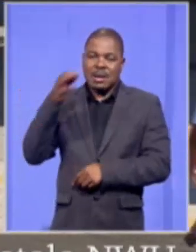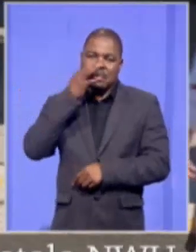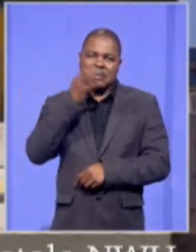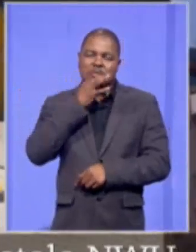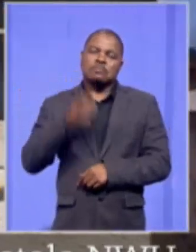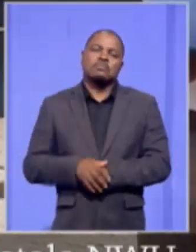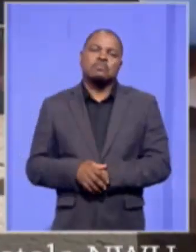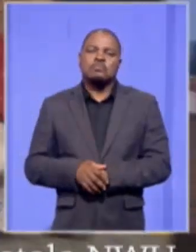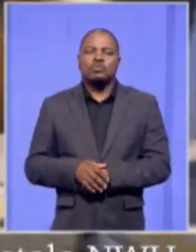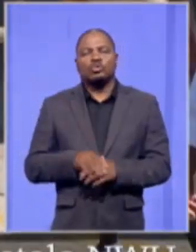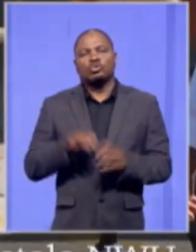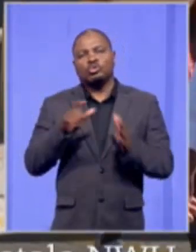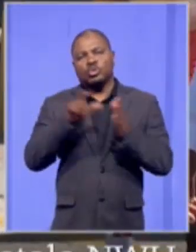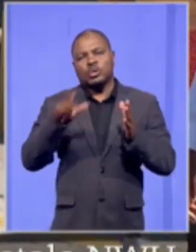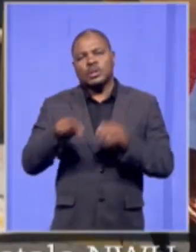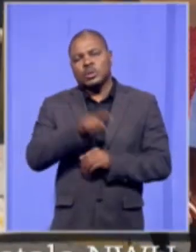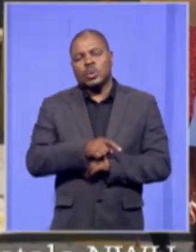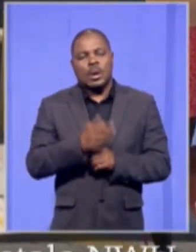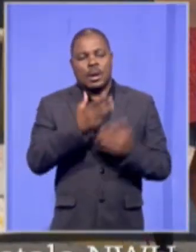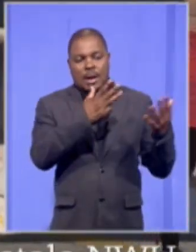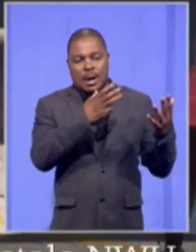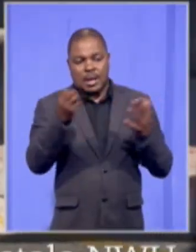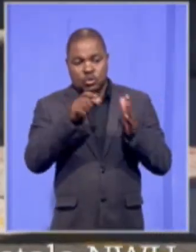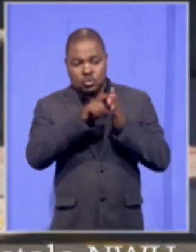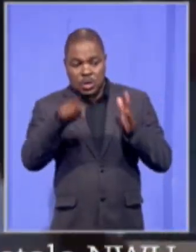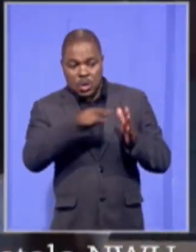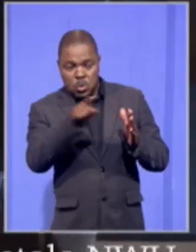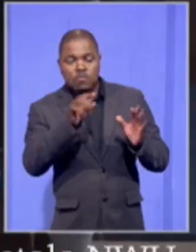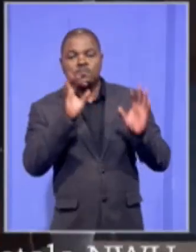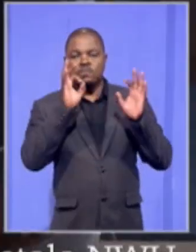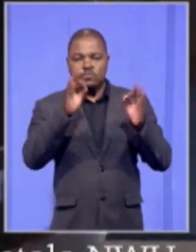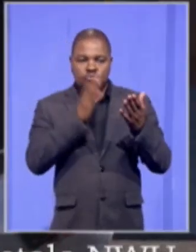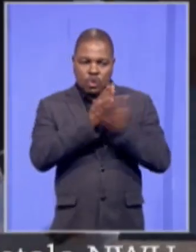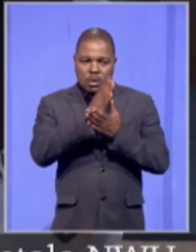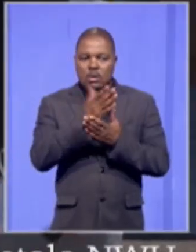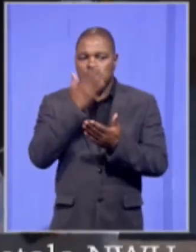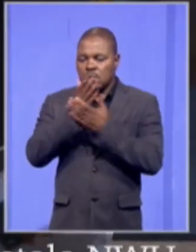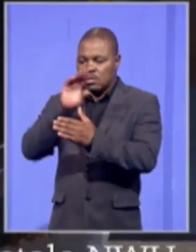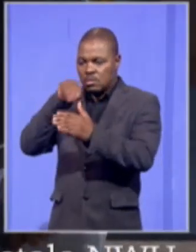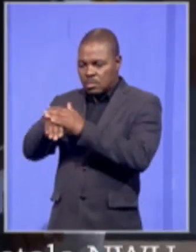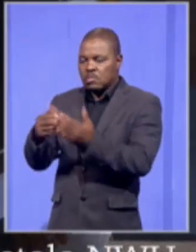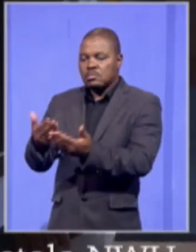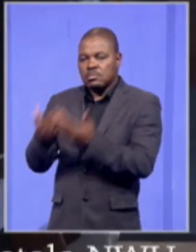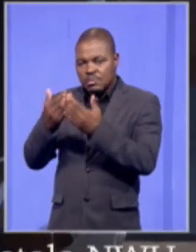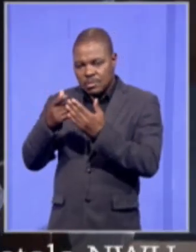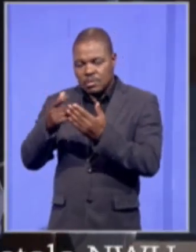palo ya baithuti ba kana kgolo a robongwe bao ba nang le tshiamelo ya go kwadisiwa ke setheo.